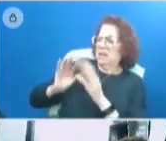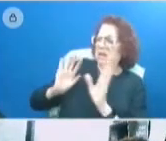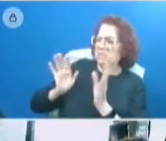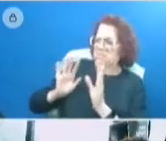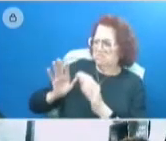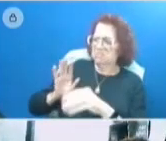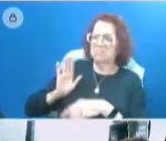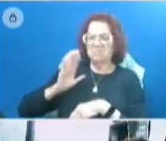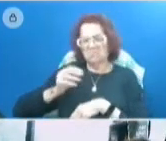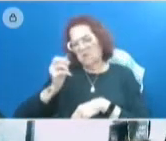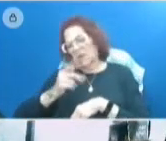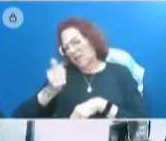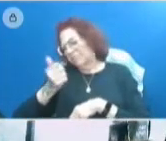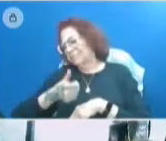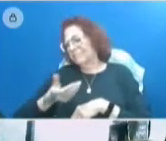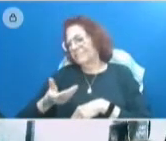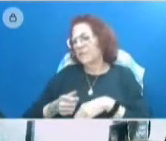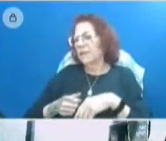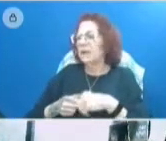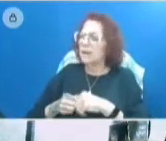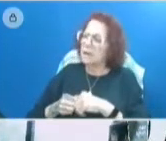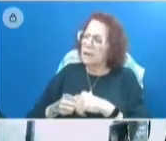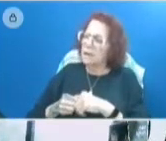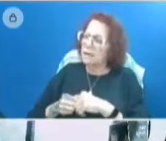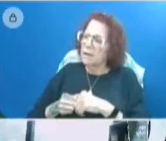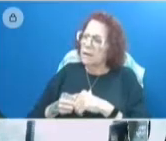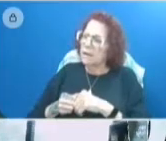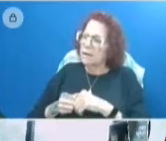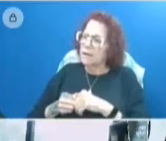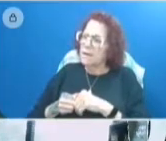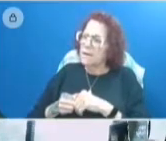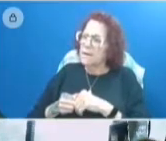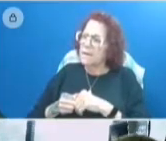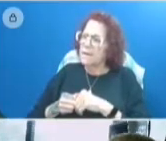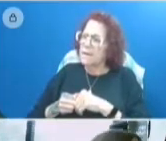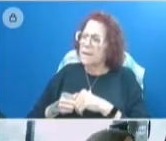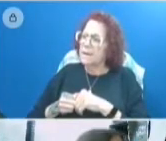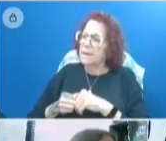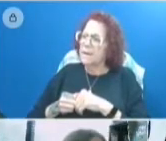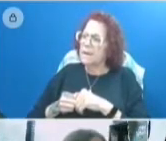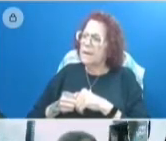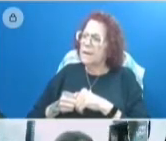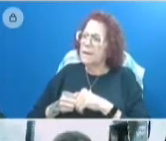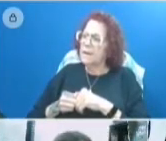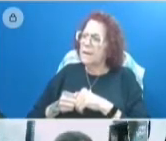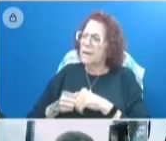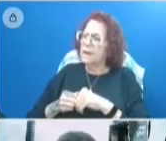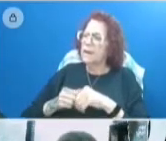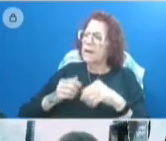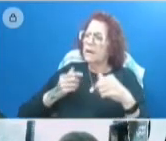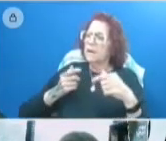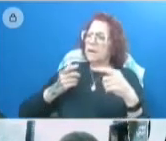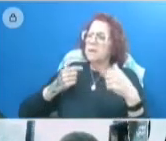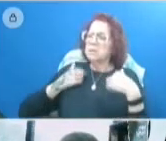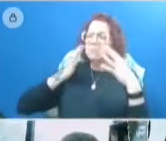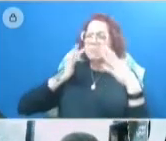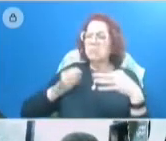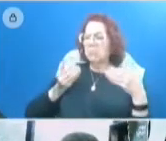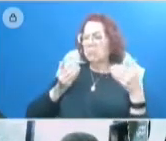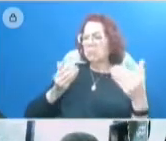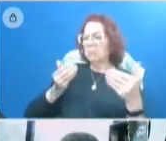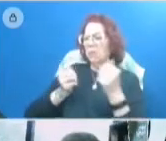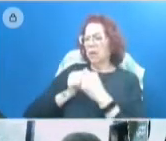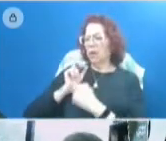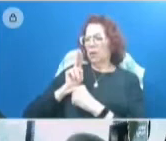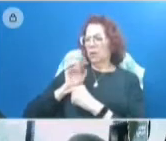With that, we'll then start with our unit updates, and we'll start with our co-executive directors, Todd Ballantyne and Bob Brehm.